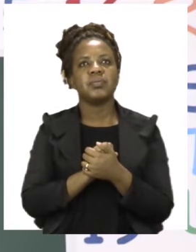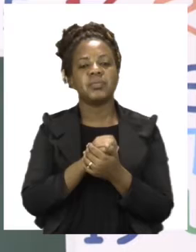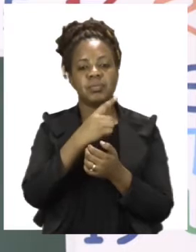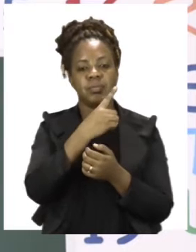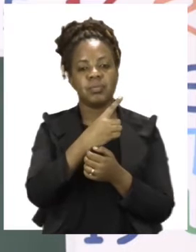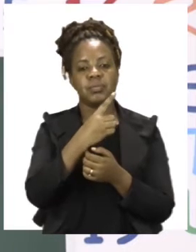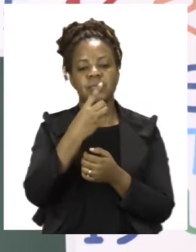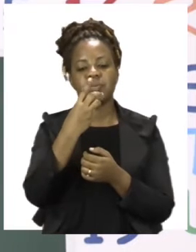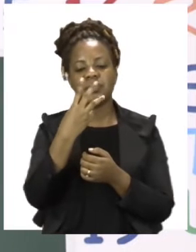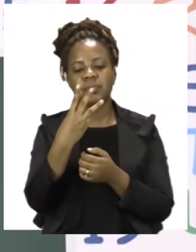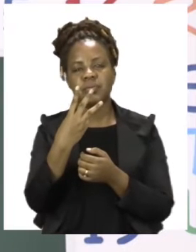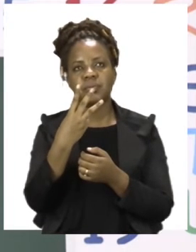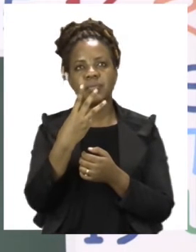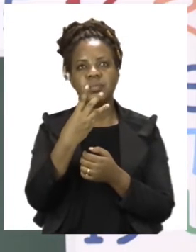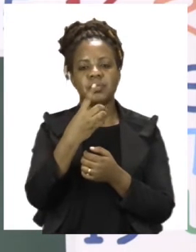13,